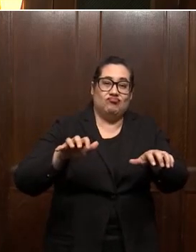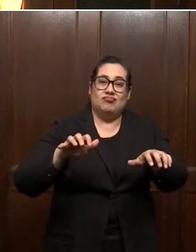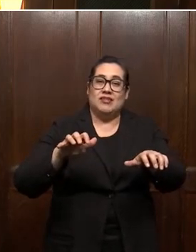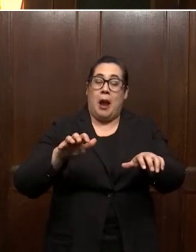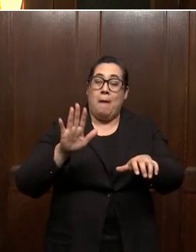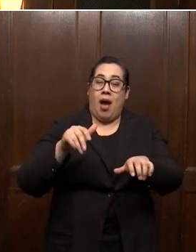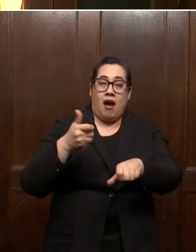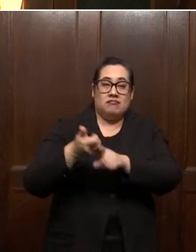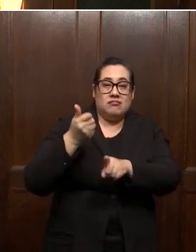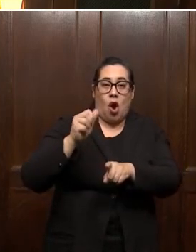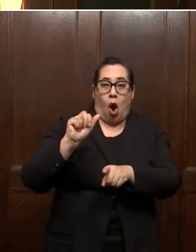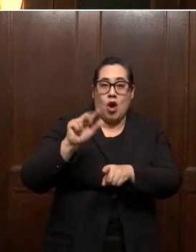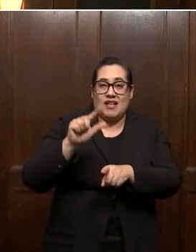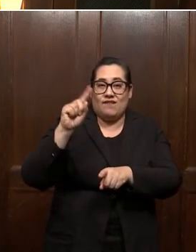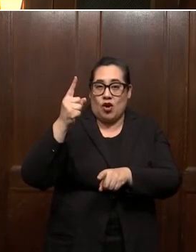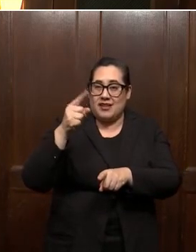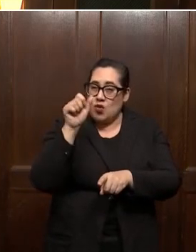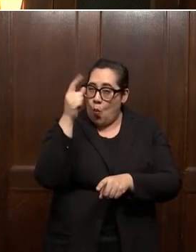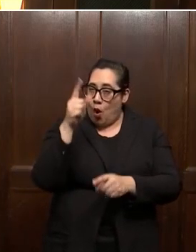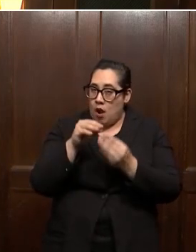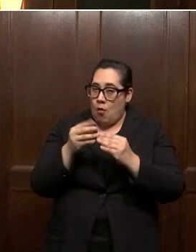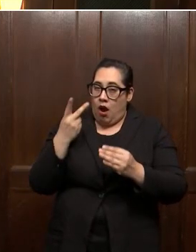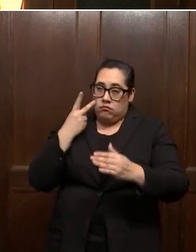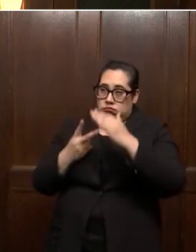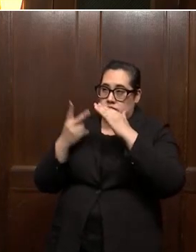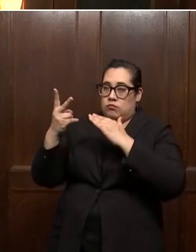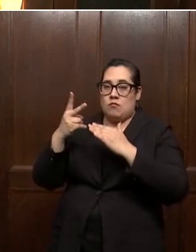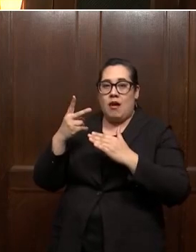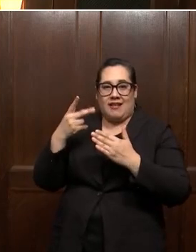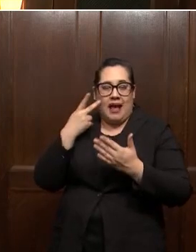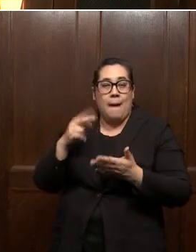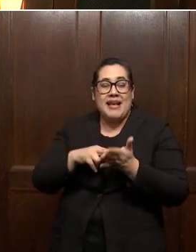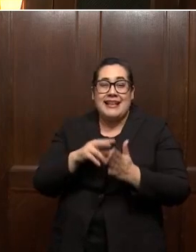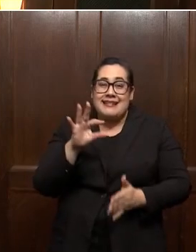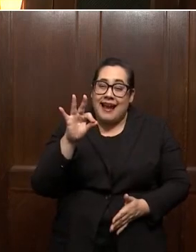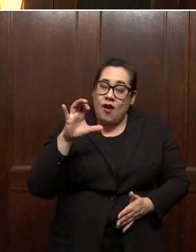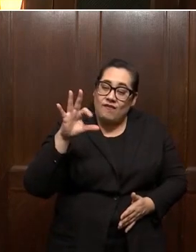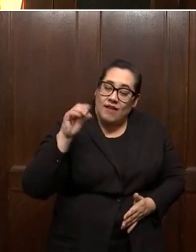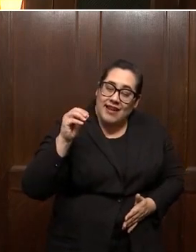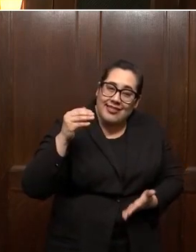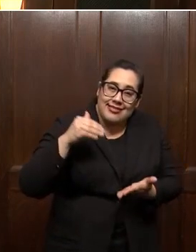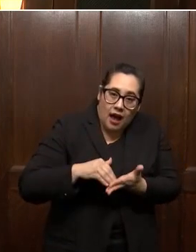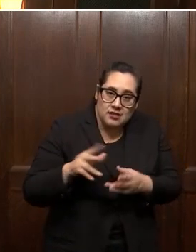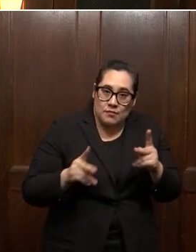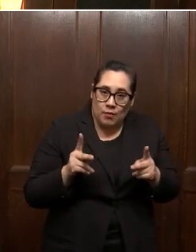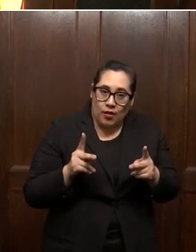by August 1st, according to one projection. That would mean 950,000 people.